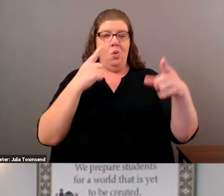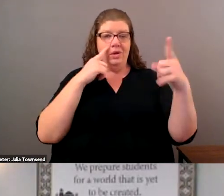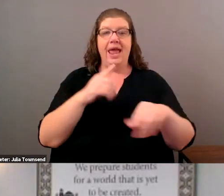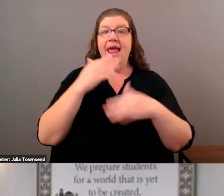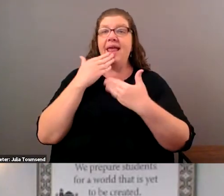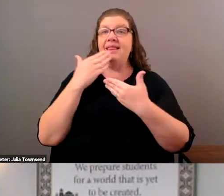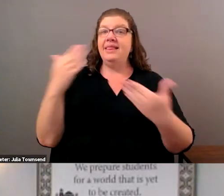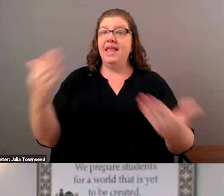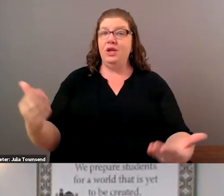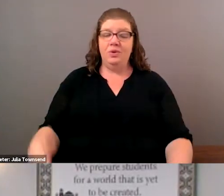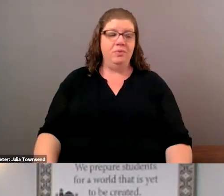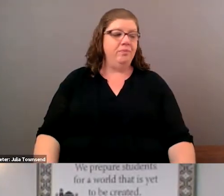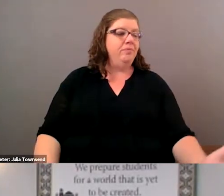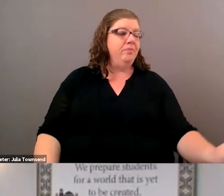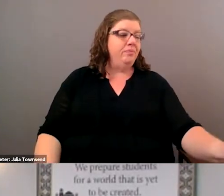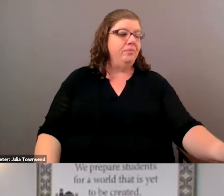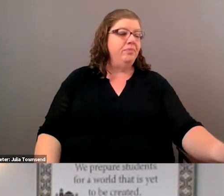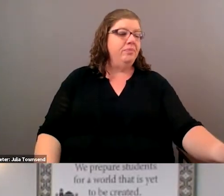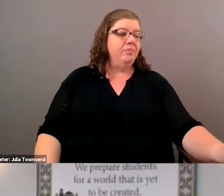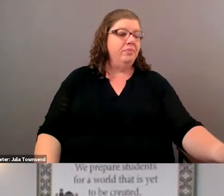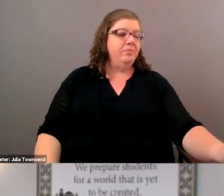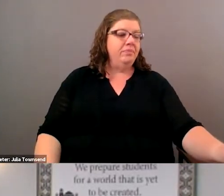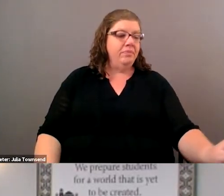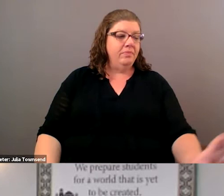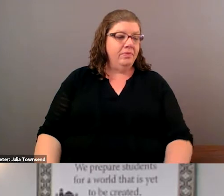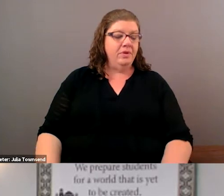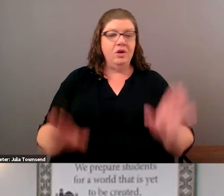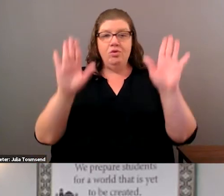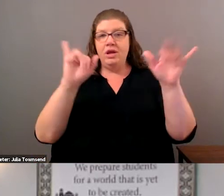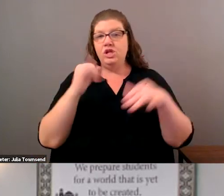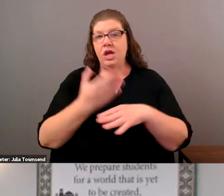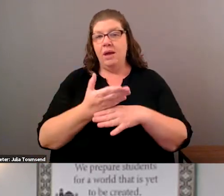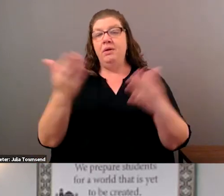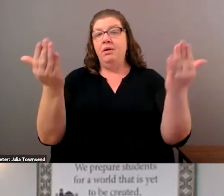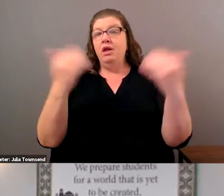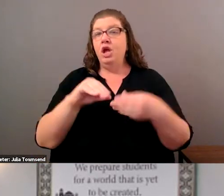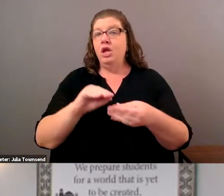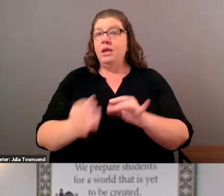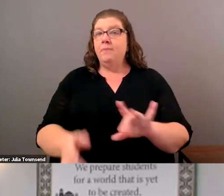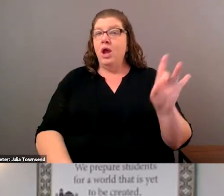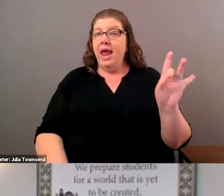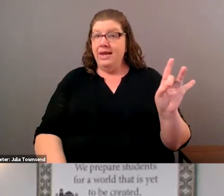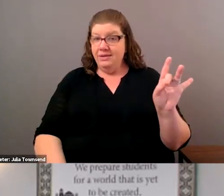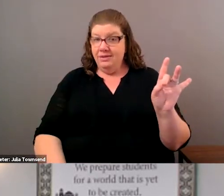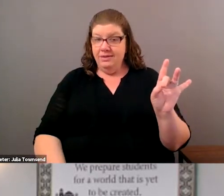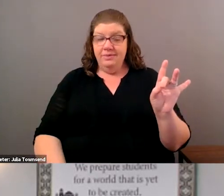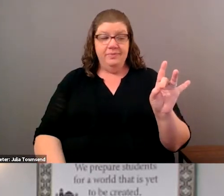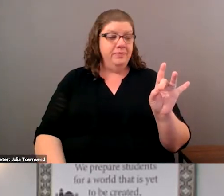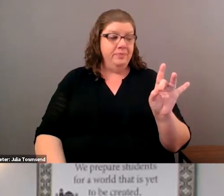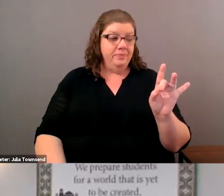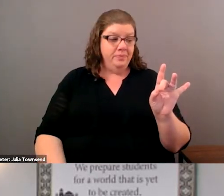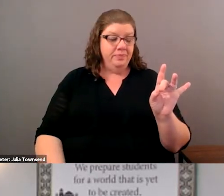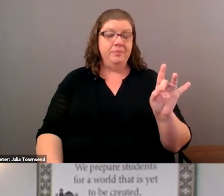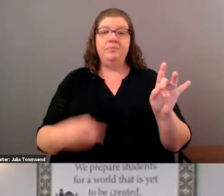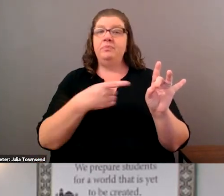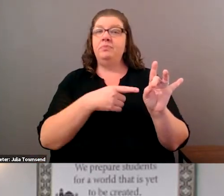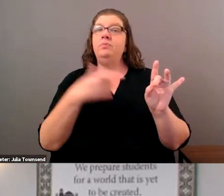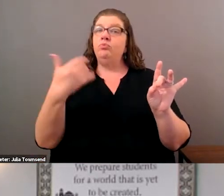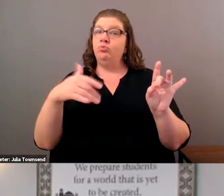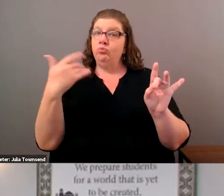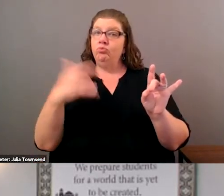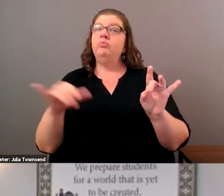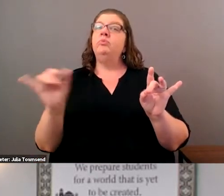you. Great job. Thank you. On to number 8, please. The 8th item is also very important,